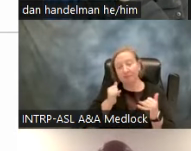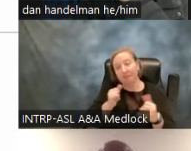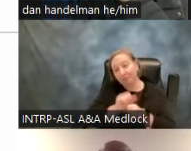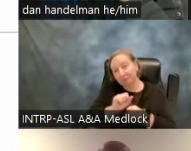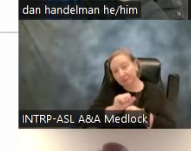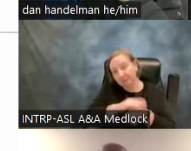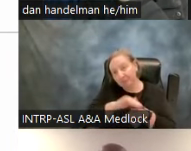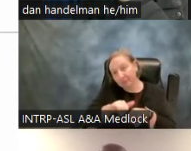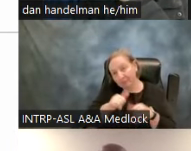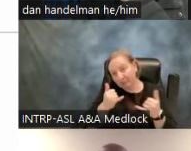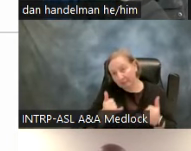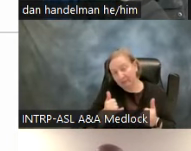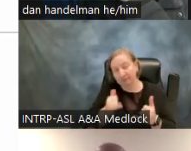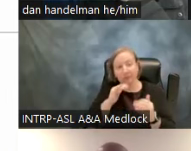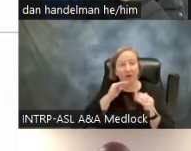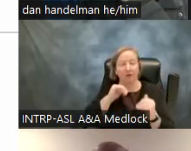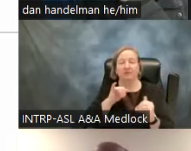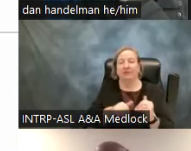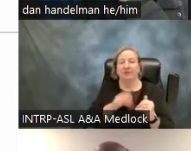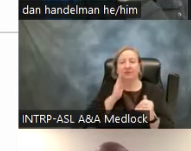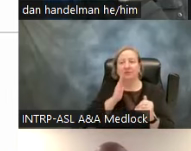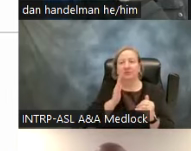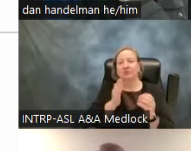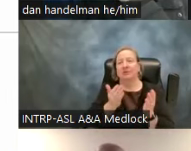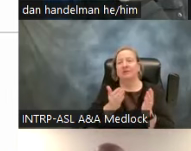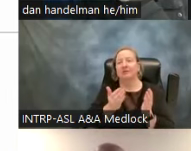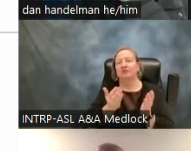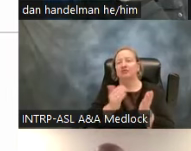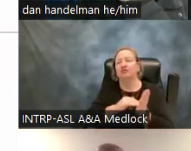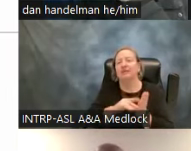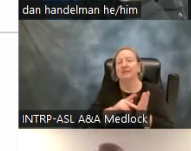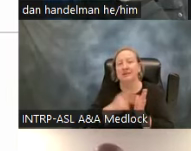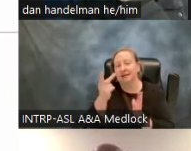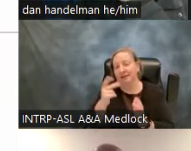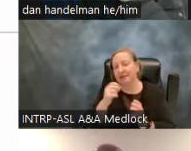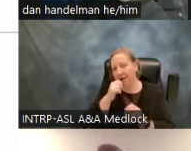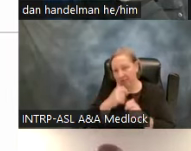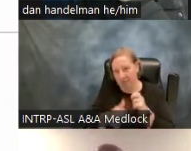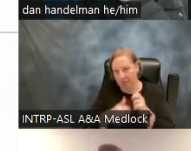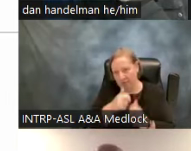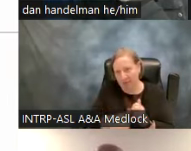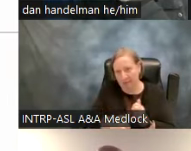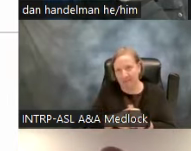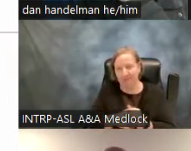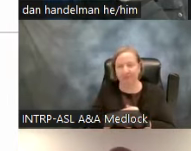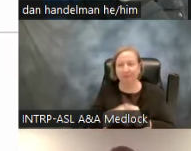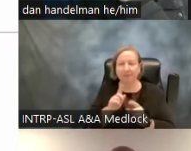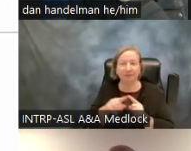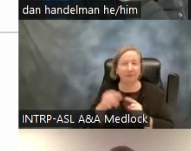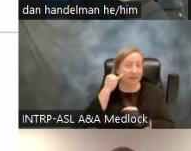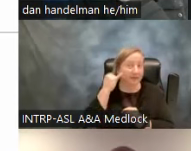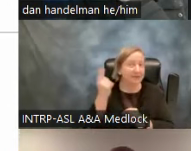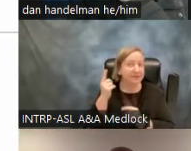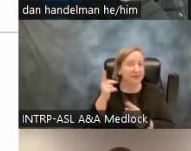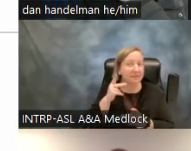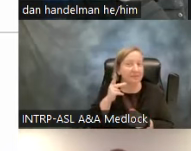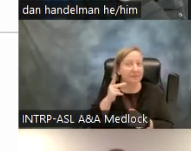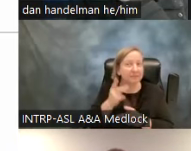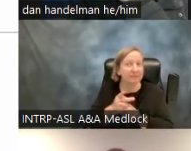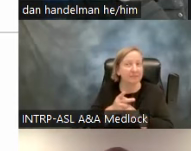now, hopefully this is almost a redundant thing that's not a problem. But if there is some sort of specific thing